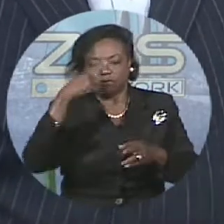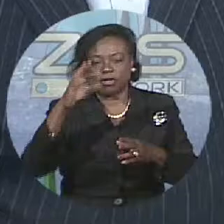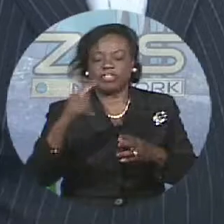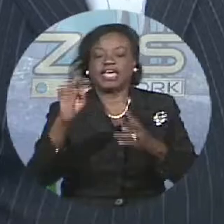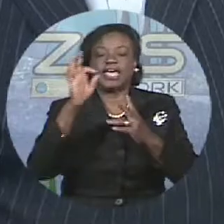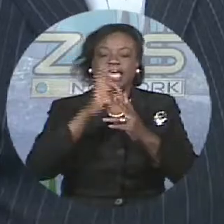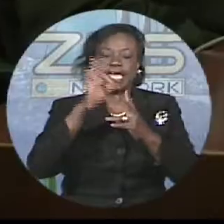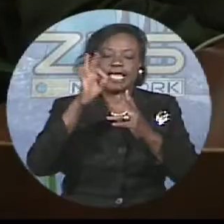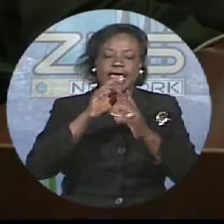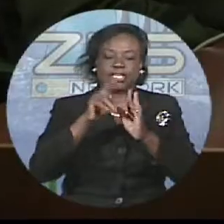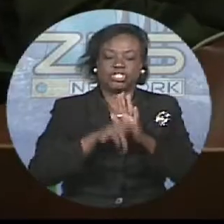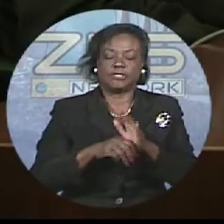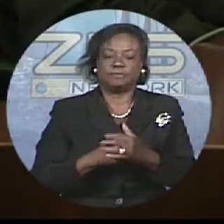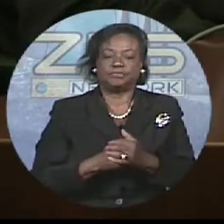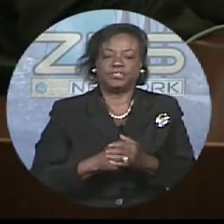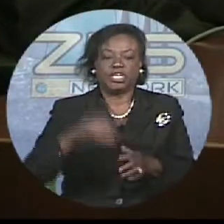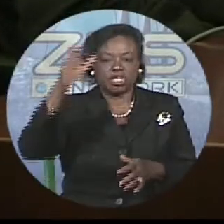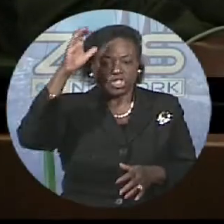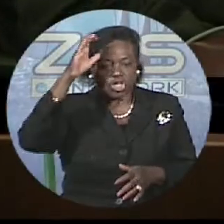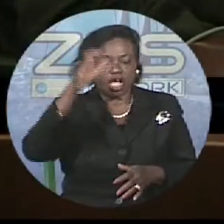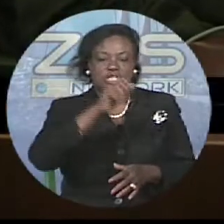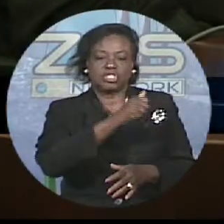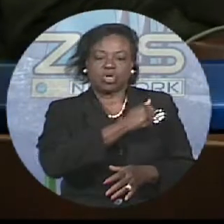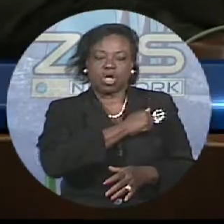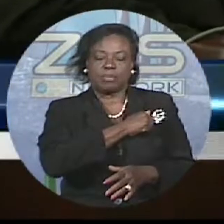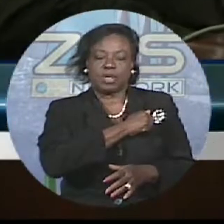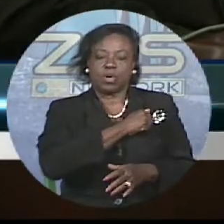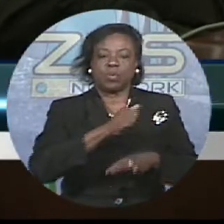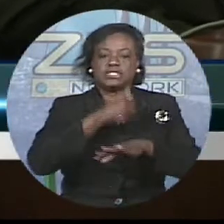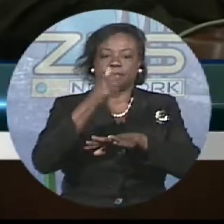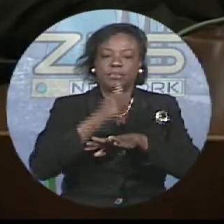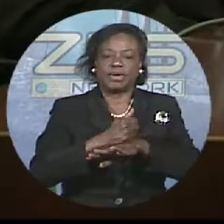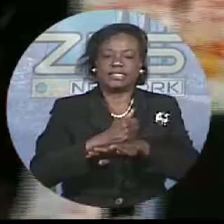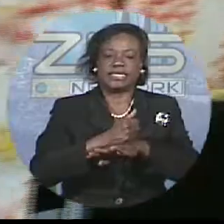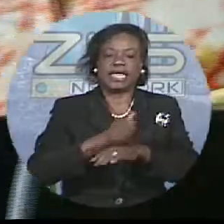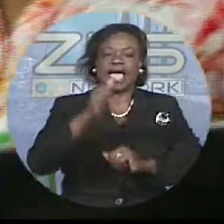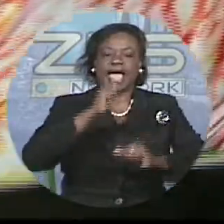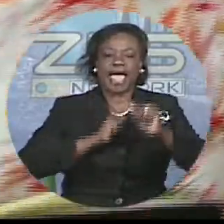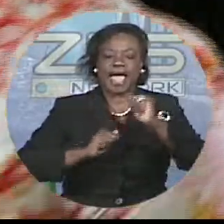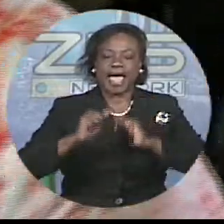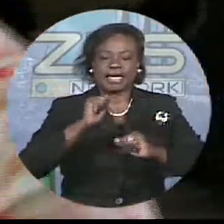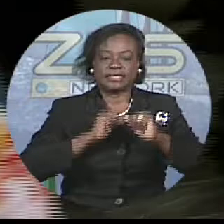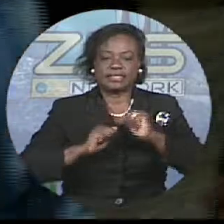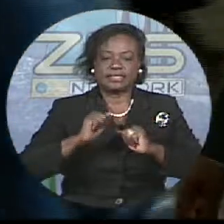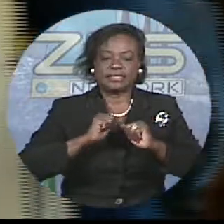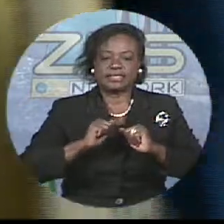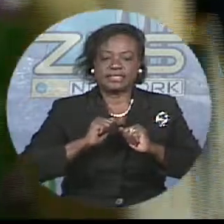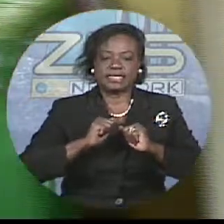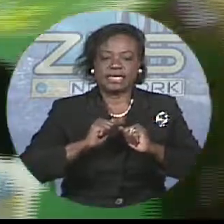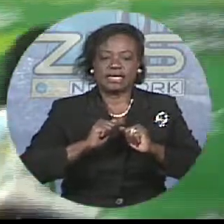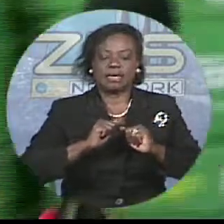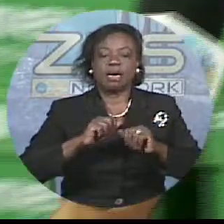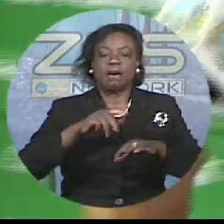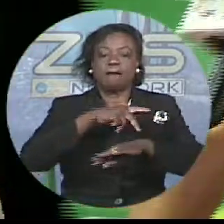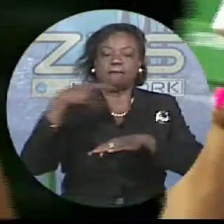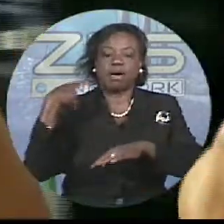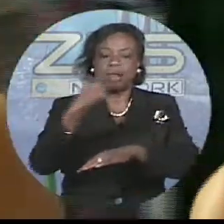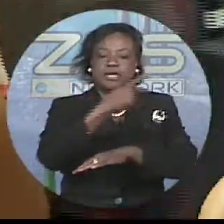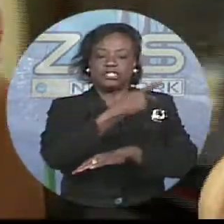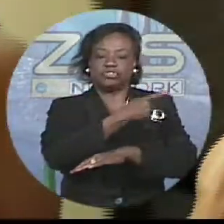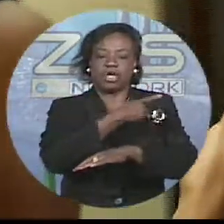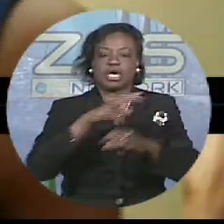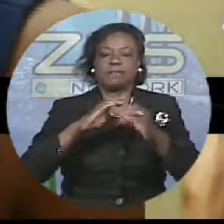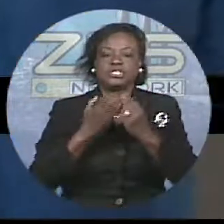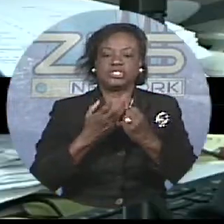election. Charles Aubrey was recently appointed acting parliamentary commissioner, succeeding Sherlyn Hall, whose contract